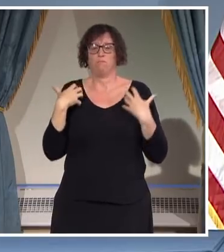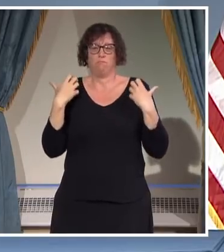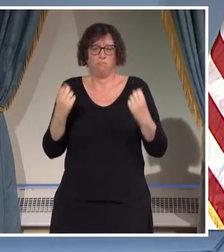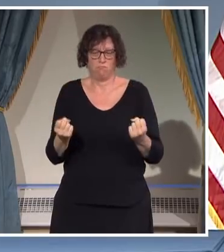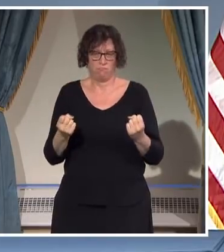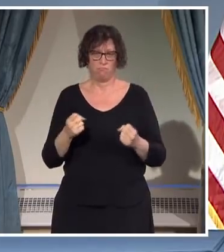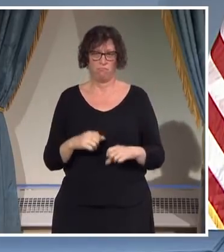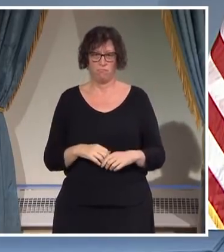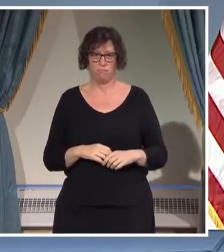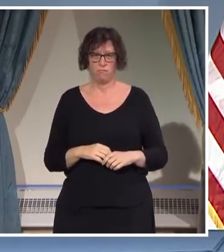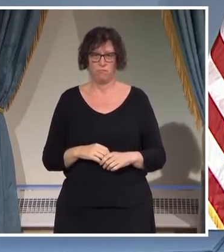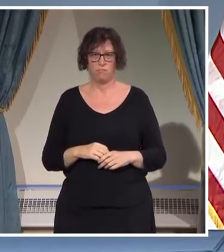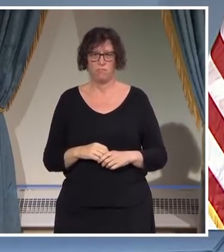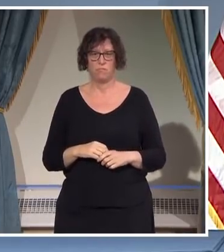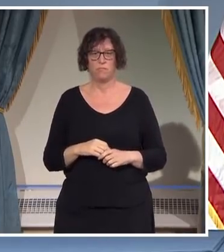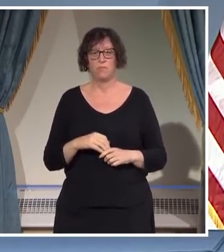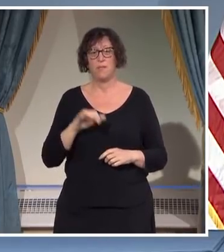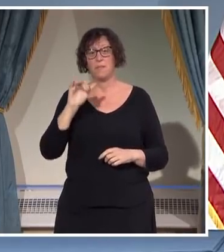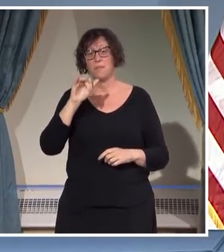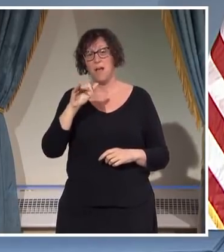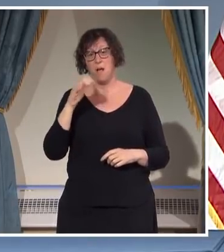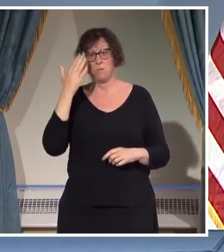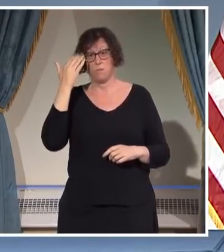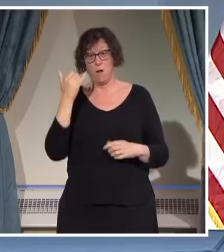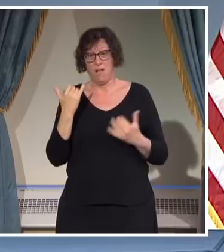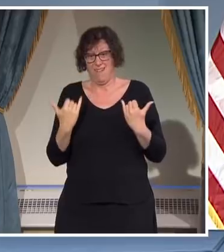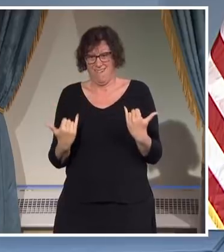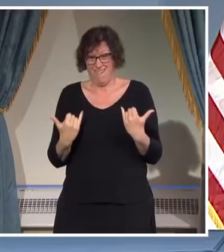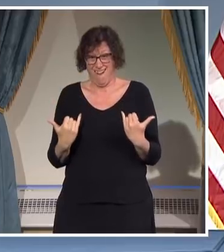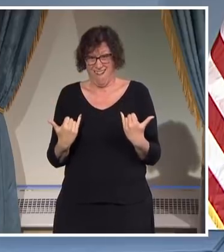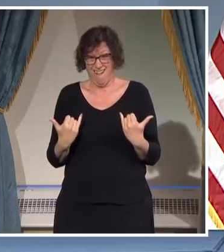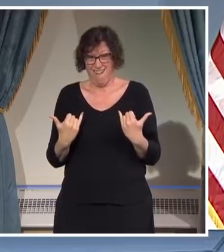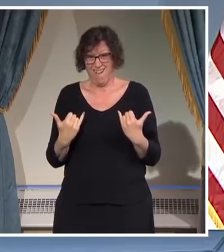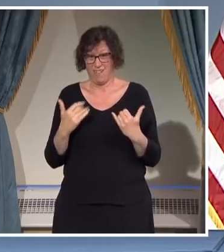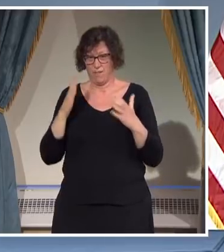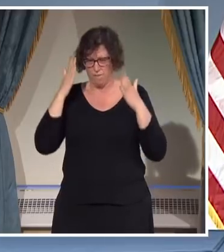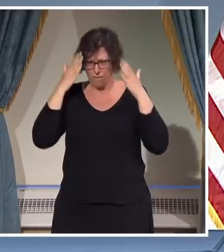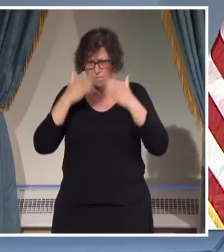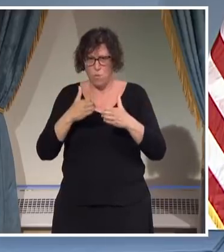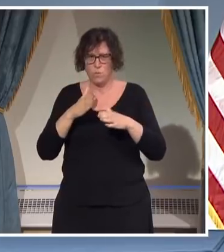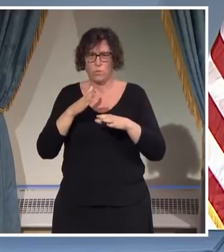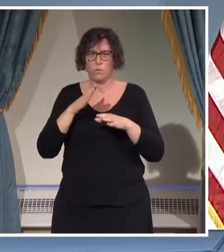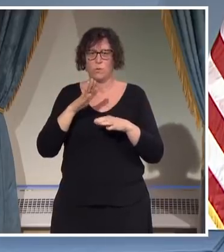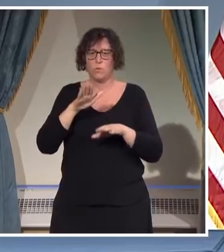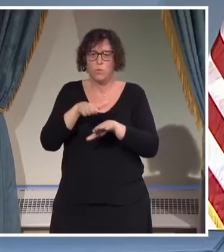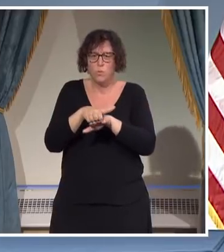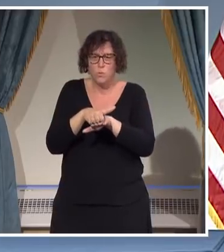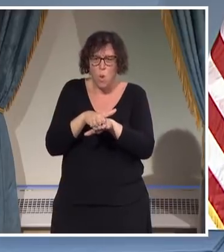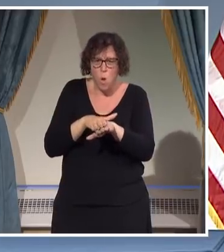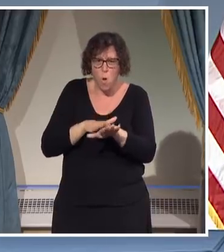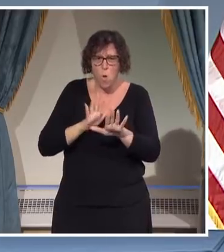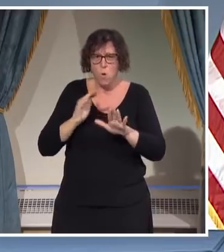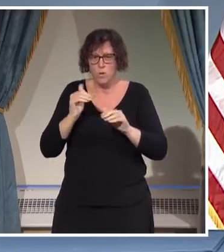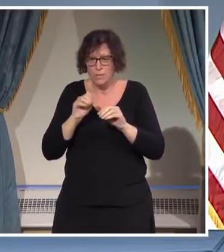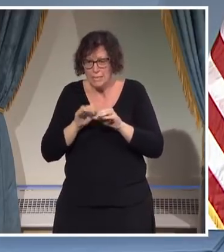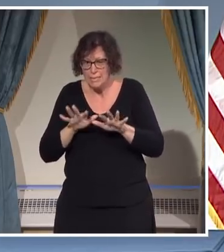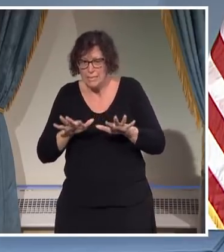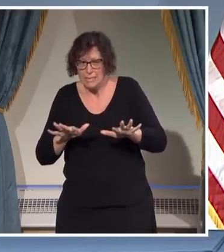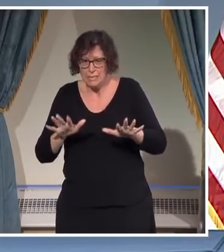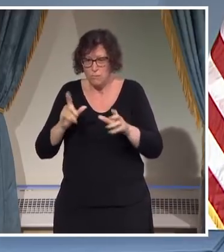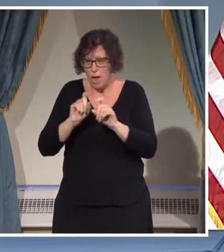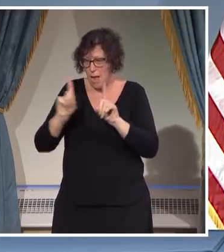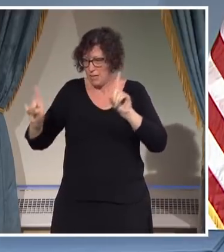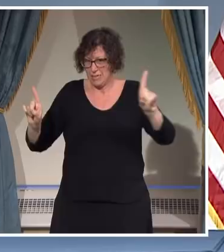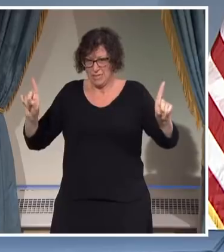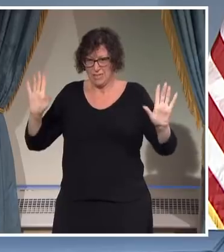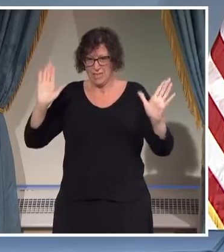on slowing the spread of this pandemic, because we don't want all of those people to